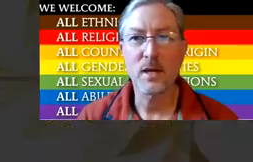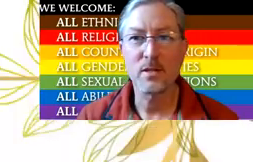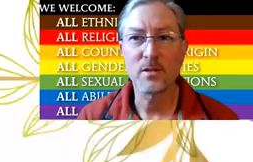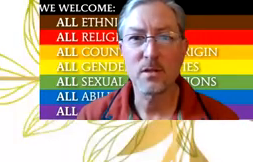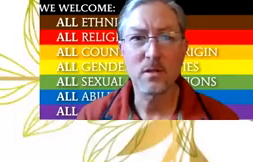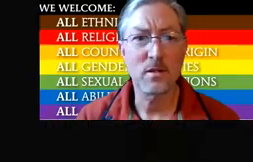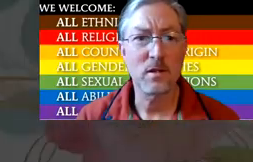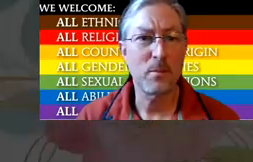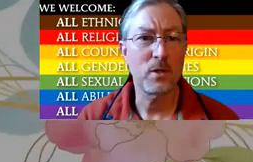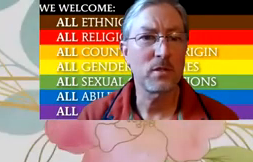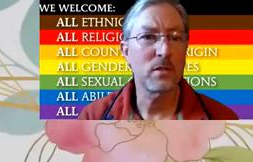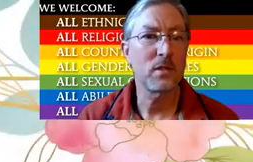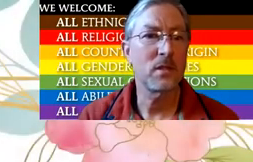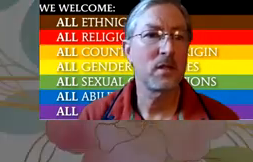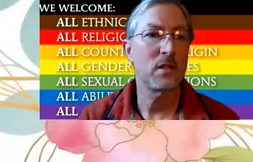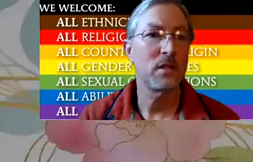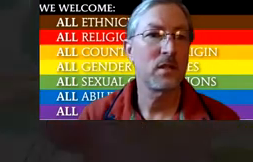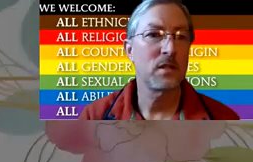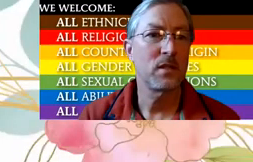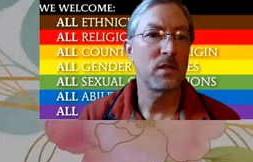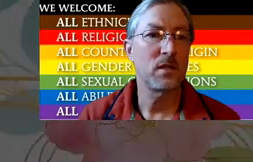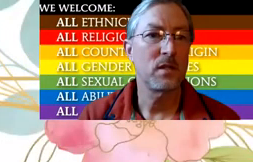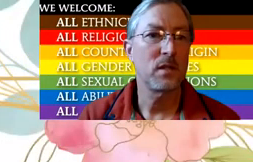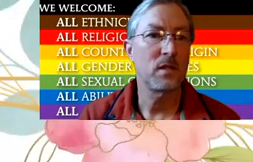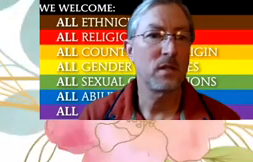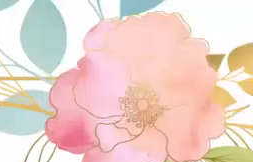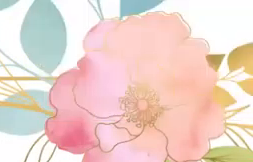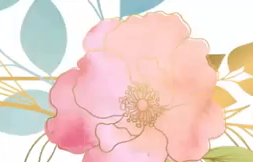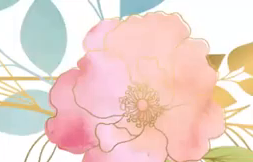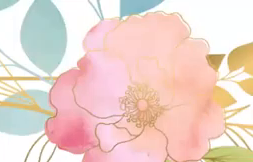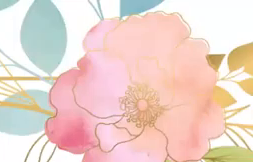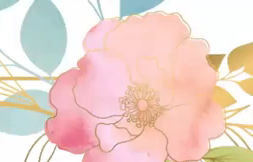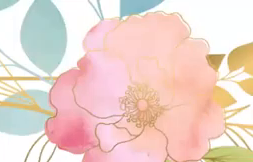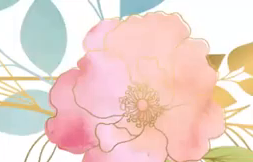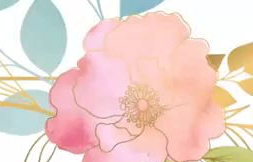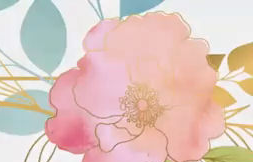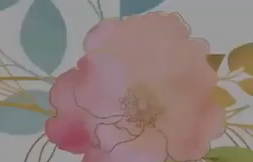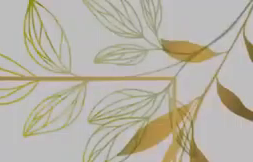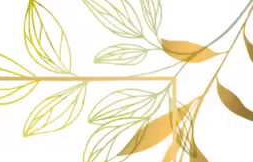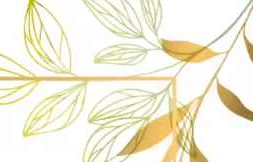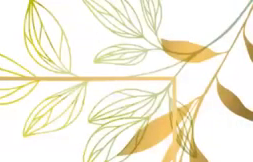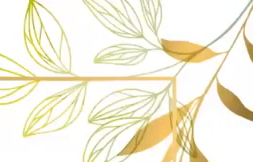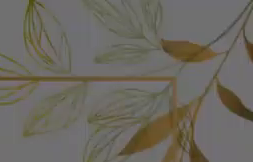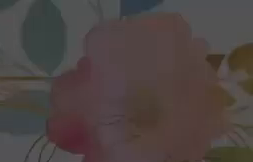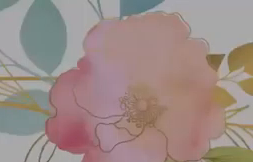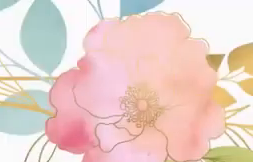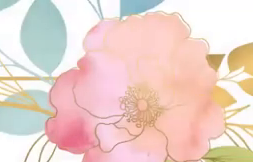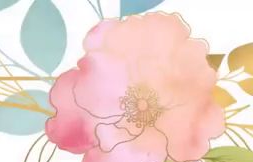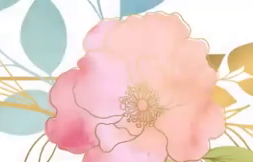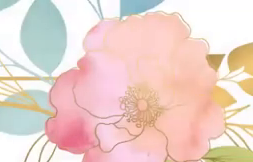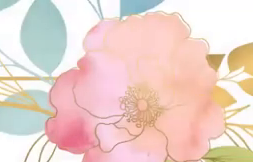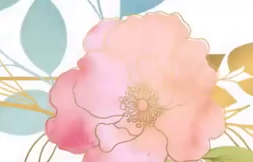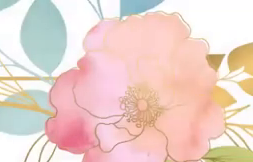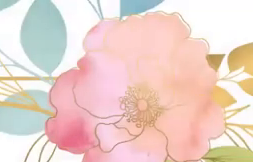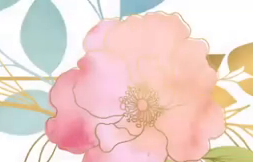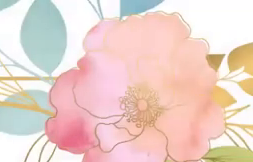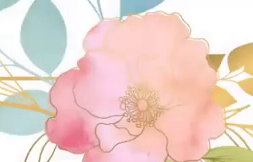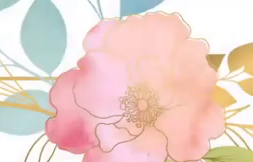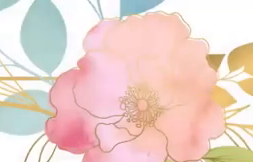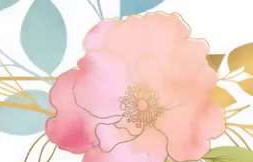one besides the numbers. That was just this. Ah, okay. Yeah. That was